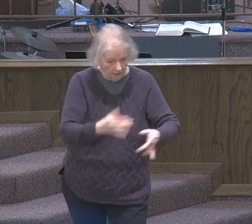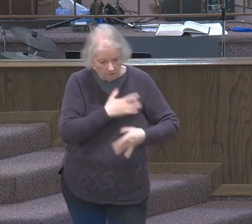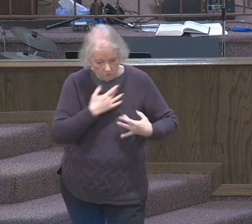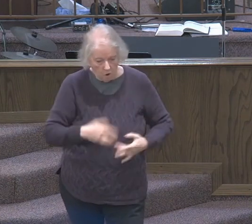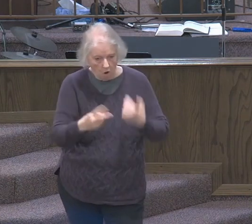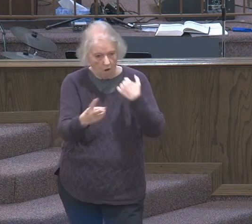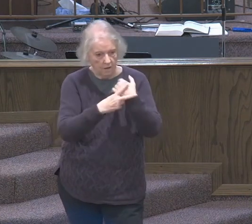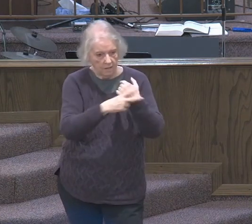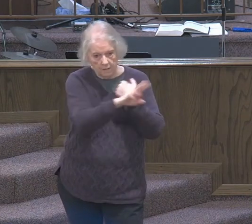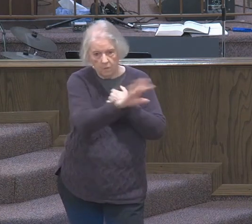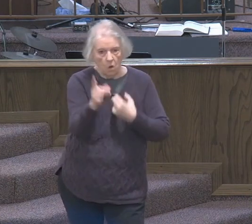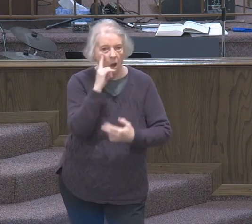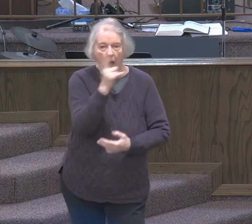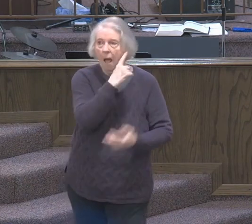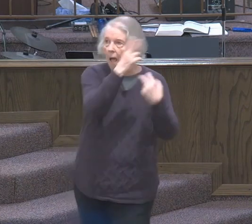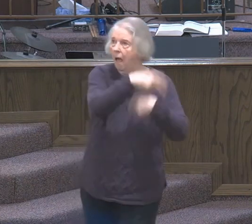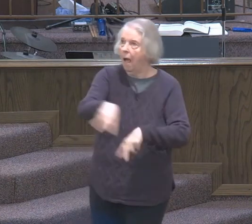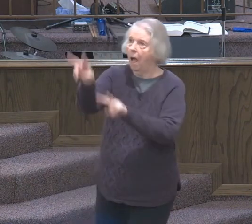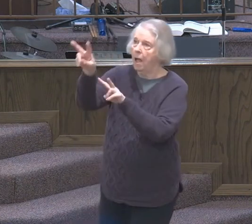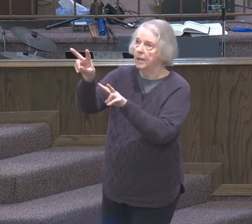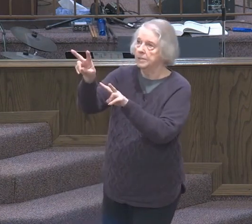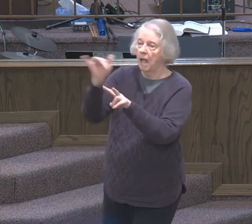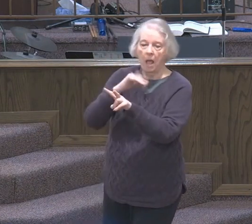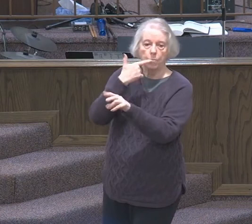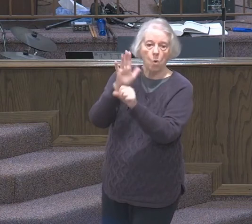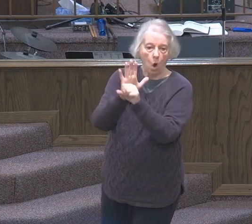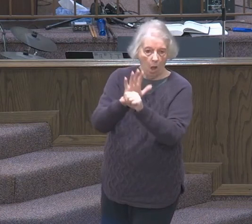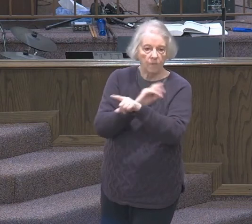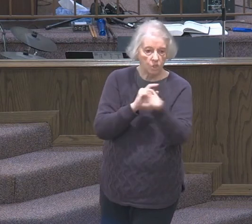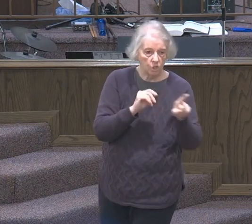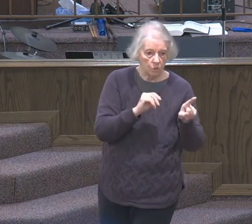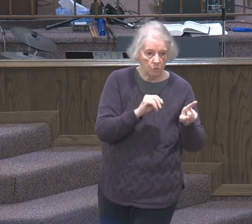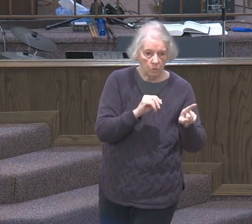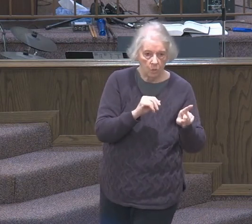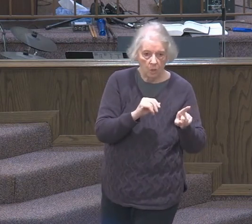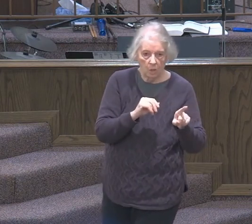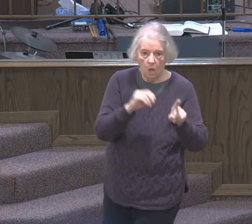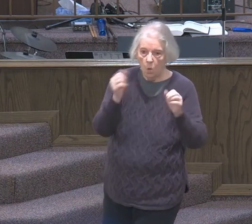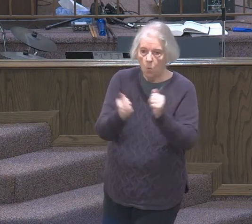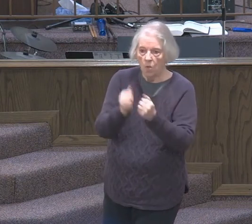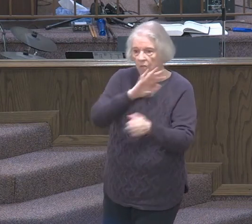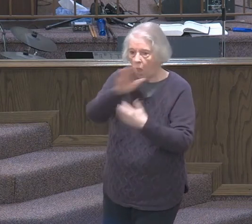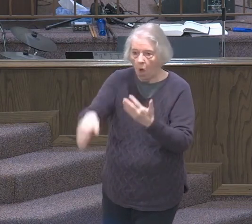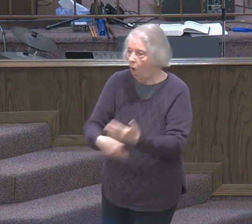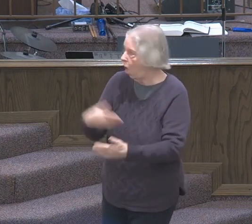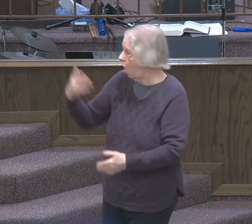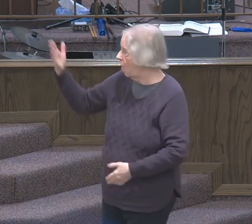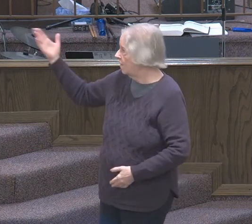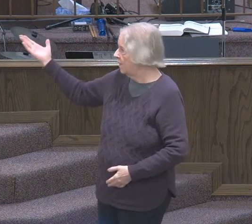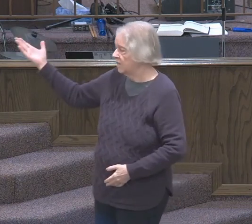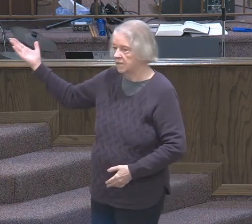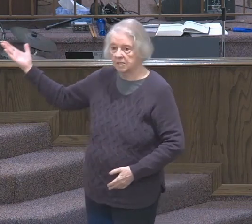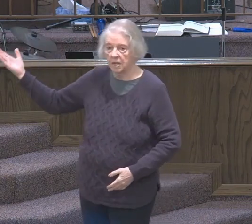eyes on him, I will guarantee you, with all of my ability